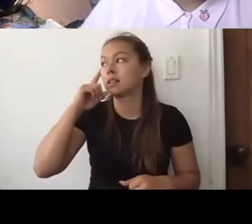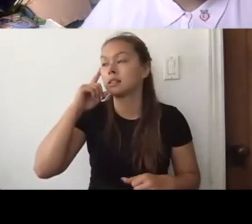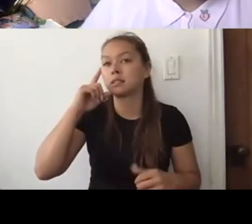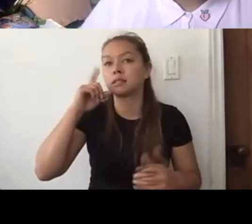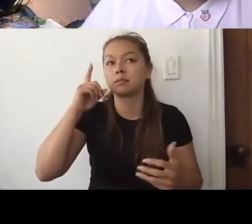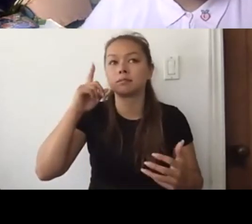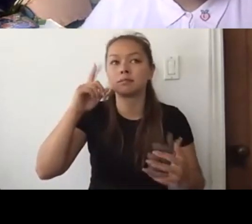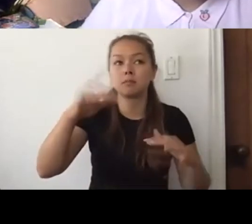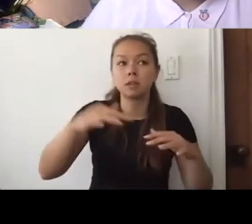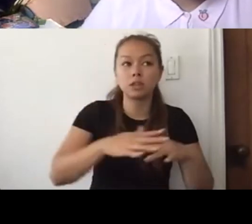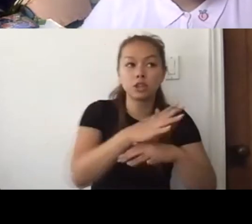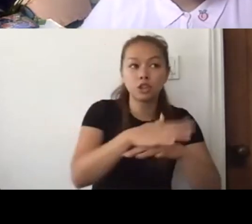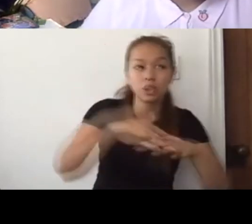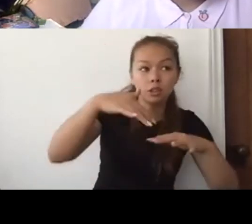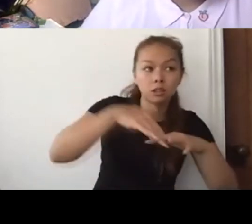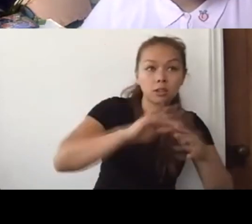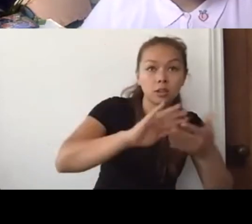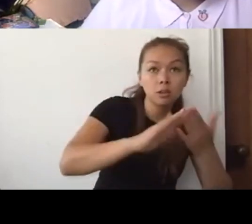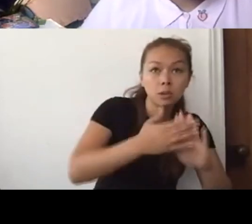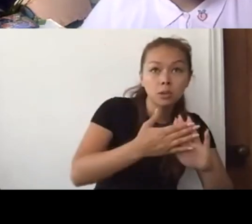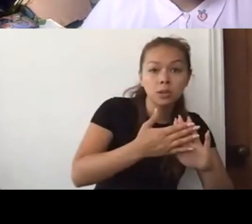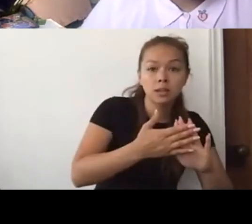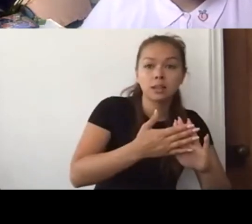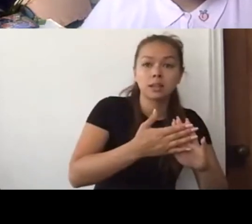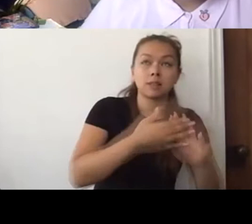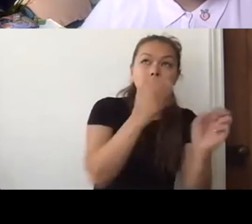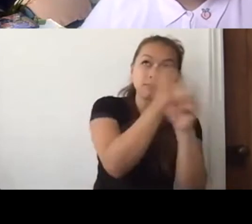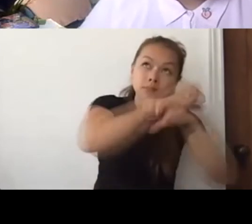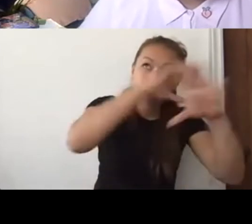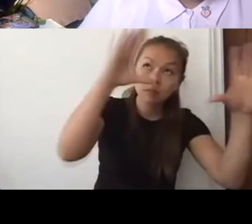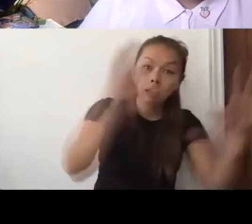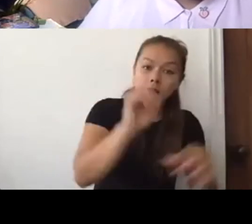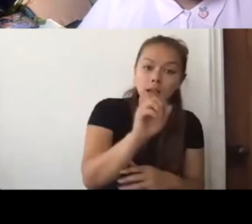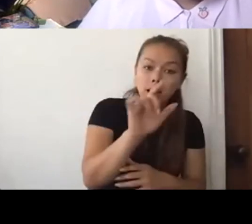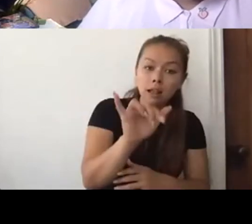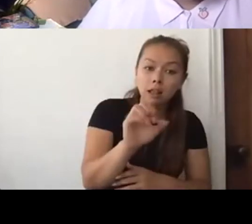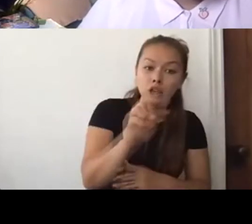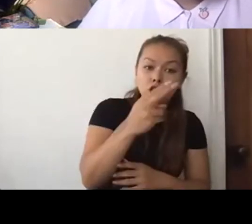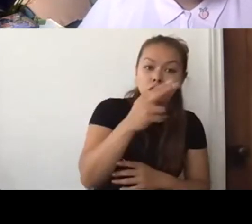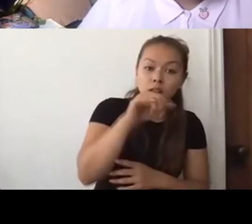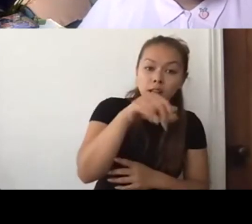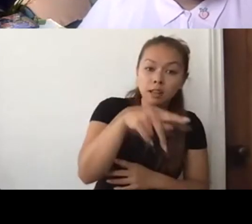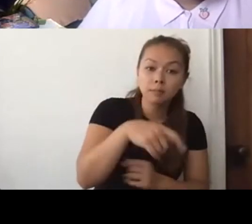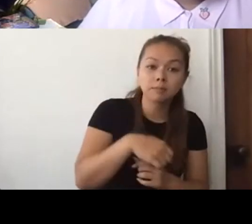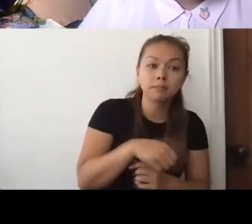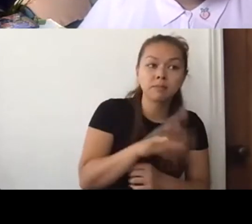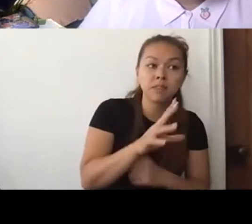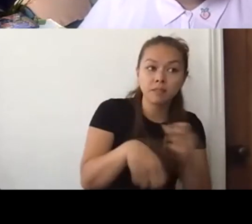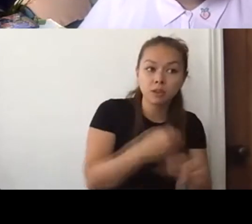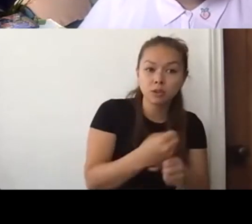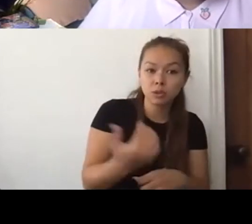way that they once did 5 years ago when the TRC first came out, back in early 2000s when the TRC, you